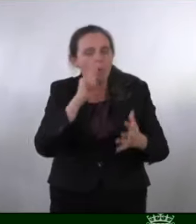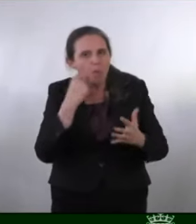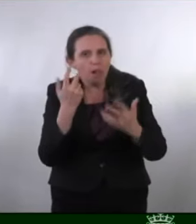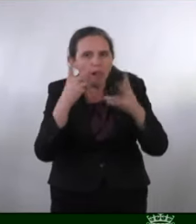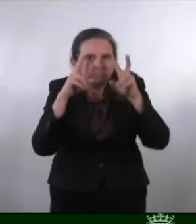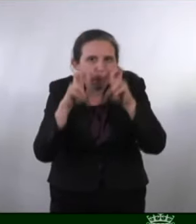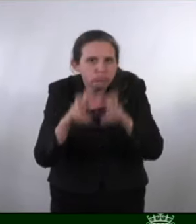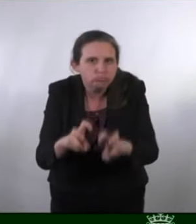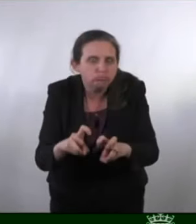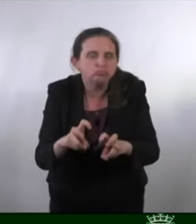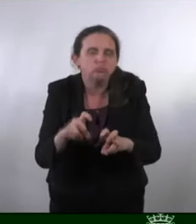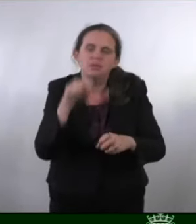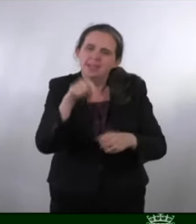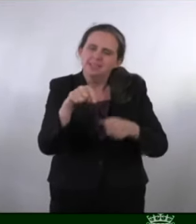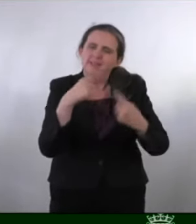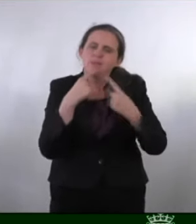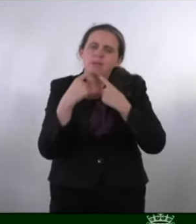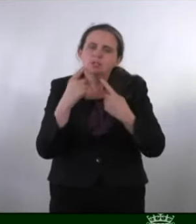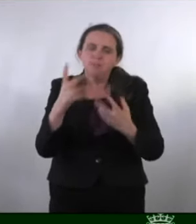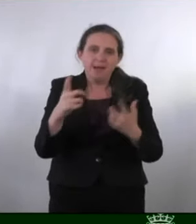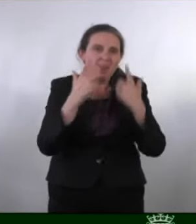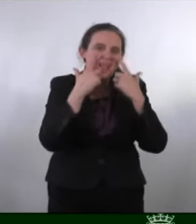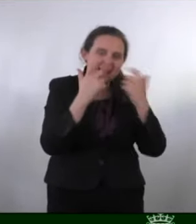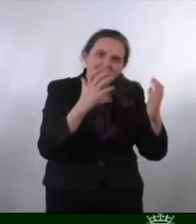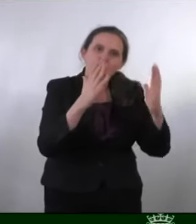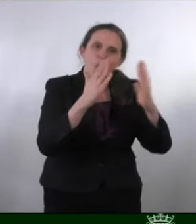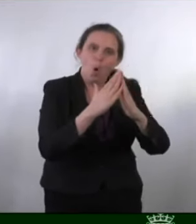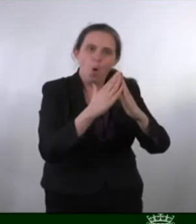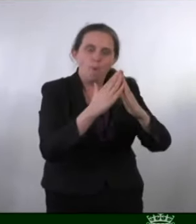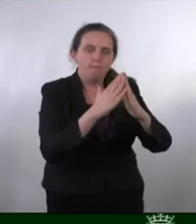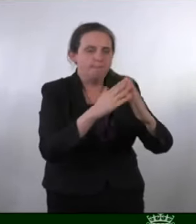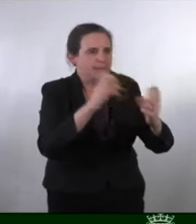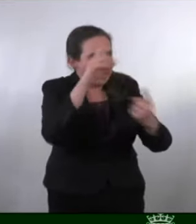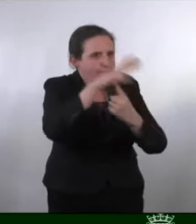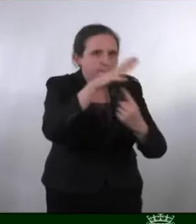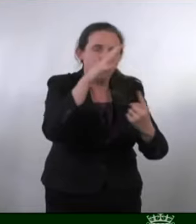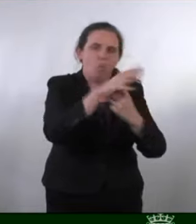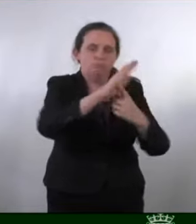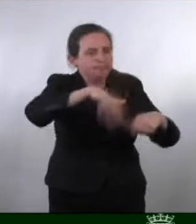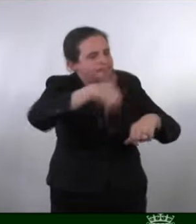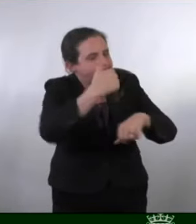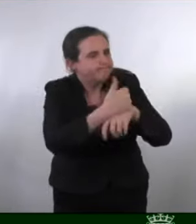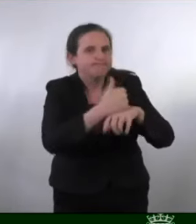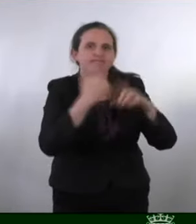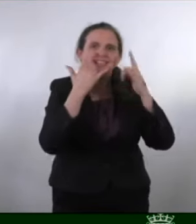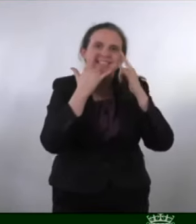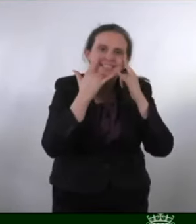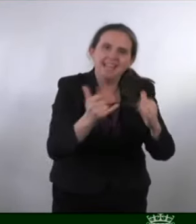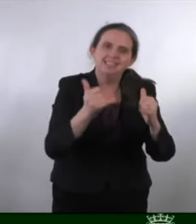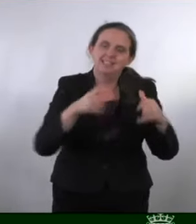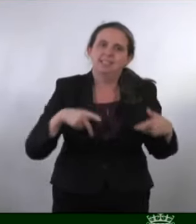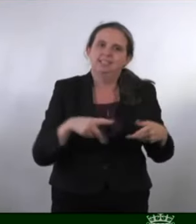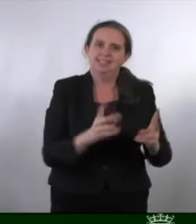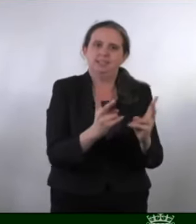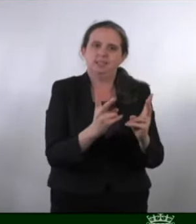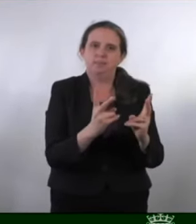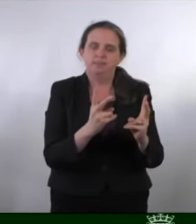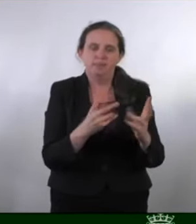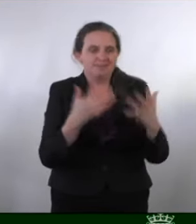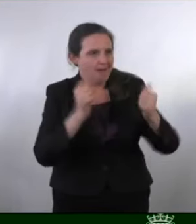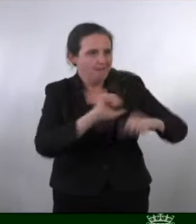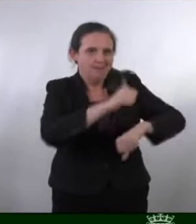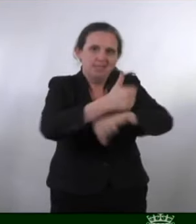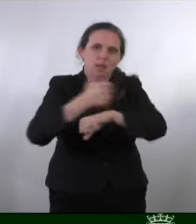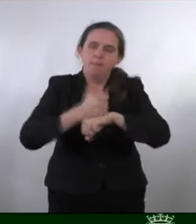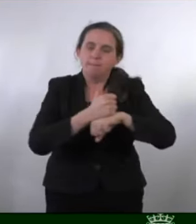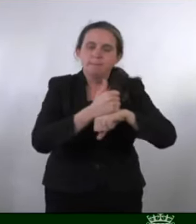for care homes to take advantage of the testing system that we have in place, not